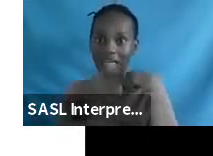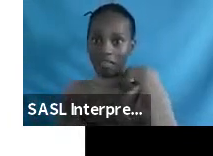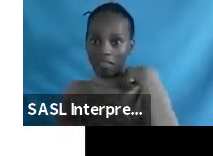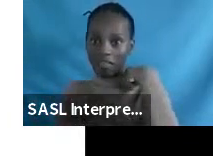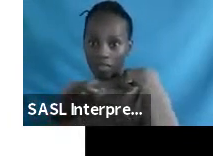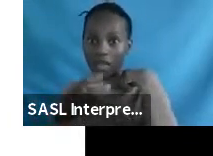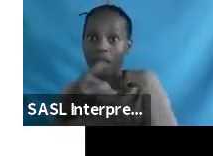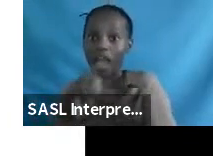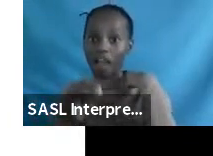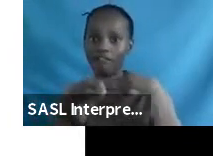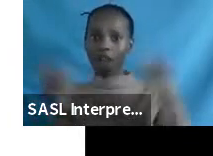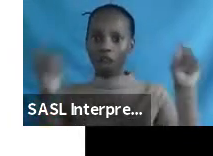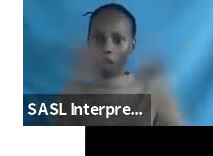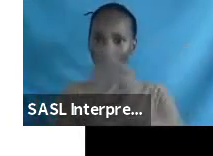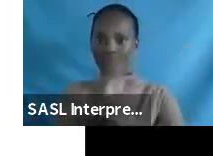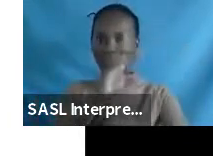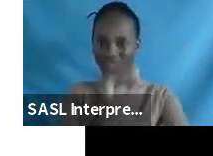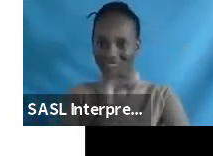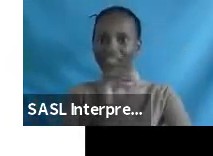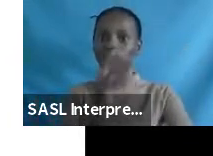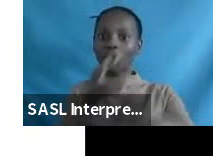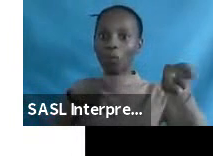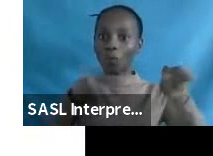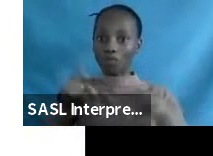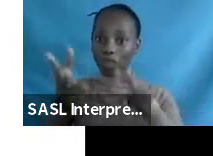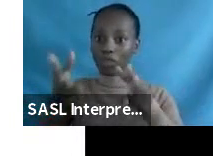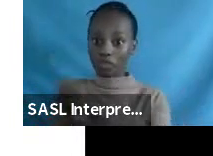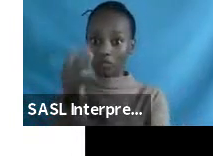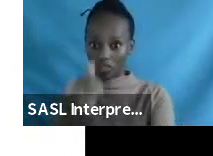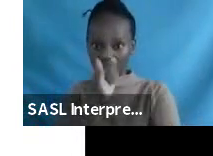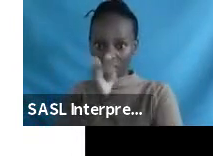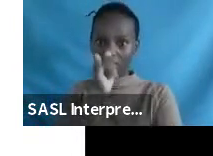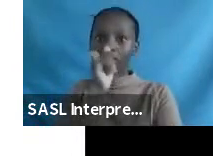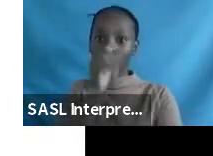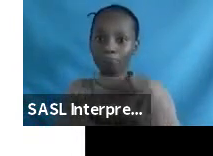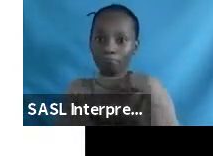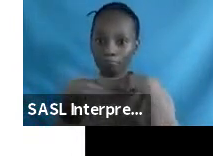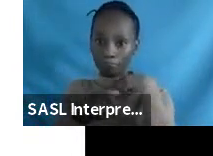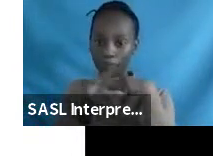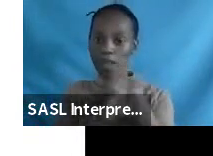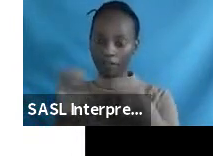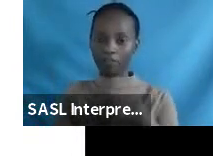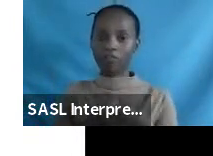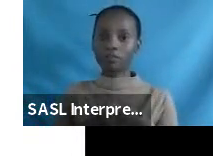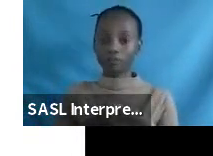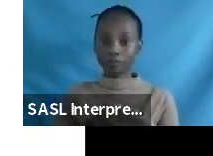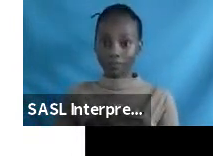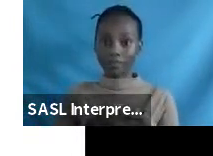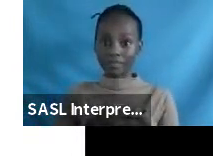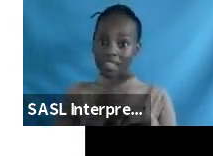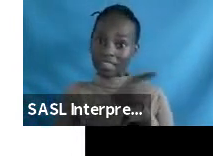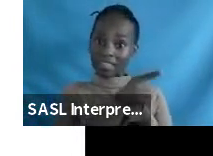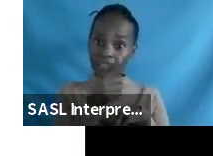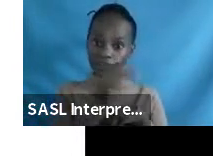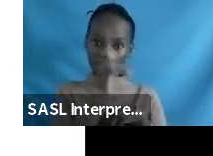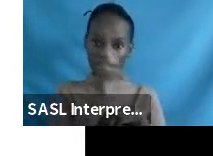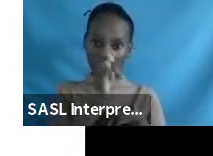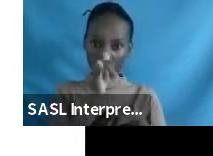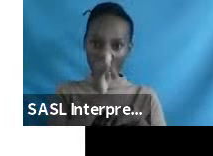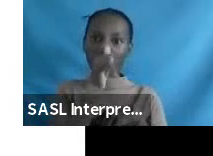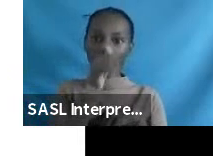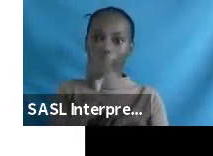are used mainly by the bigger conglomerate to rob the government of the fiscus that is supposed to come to